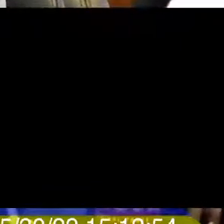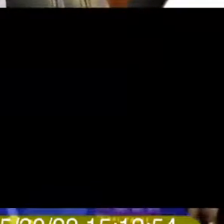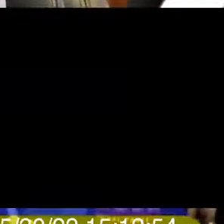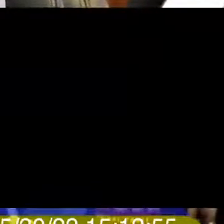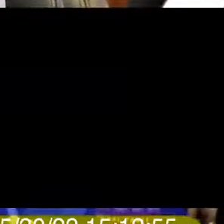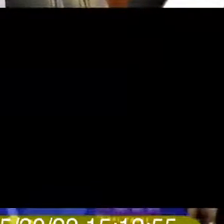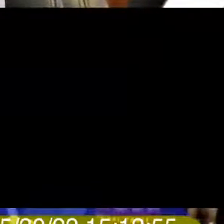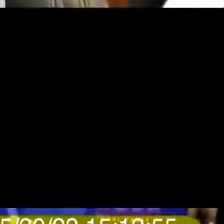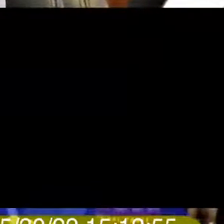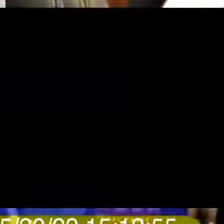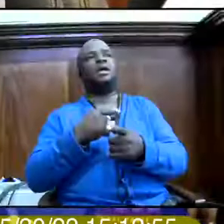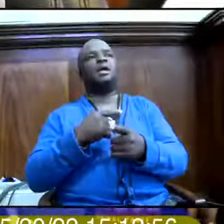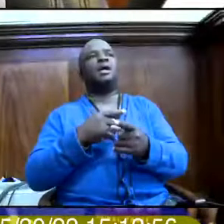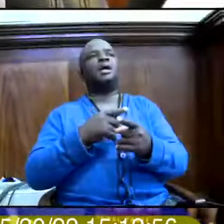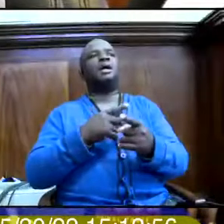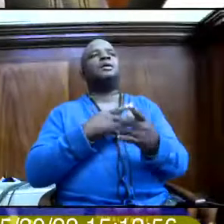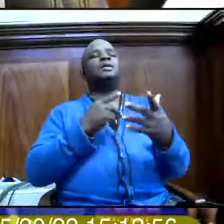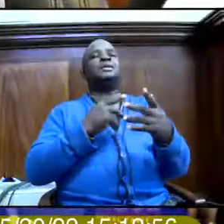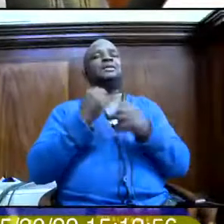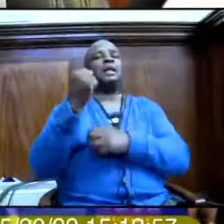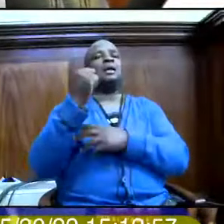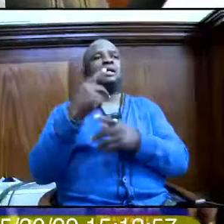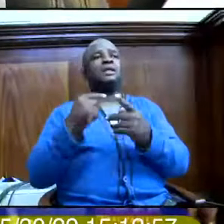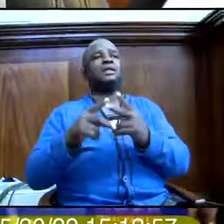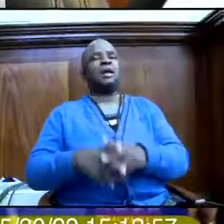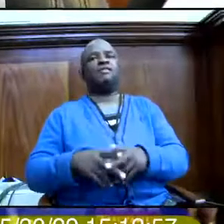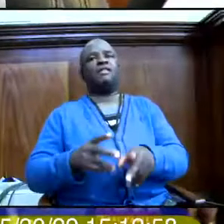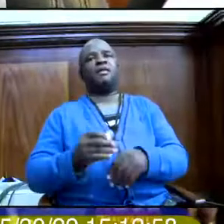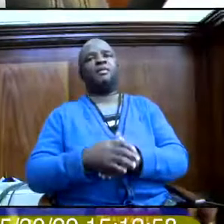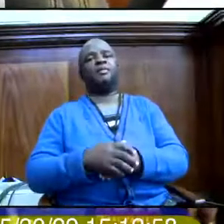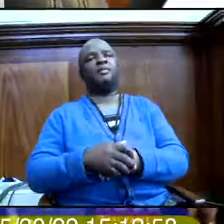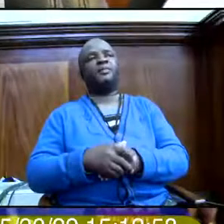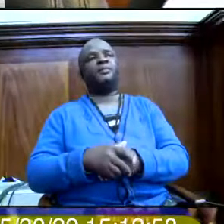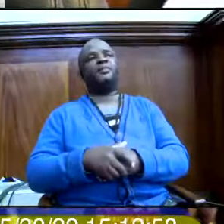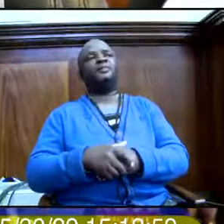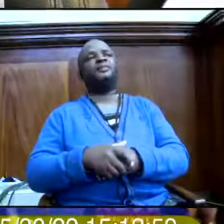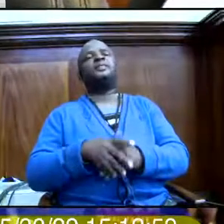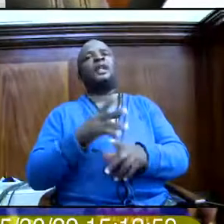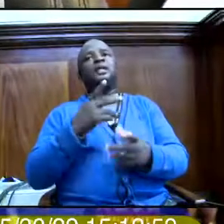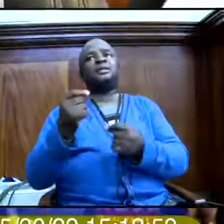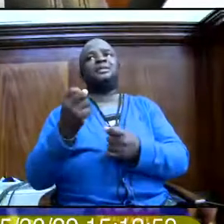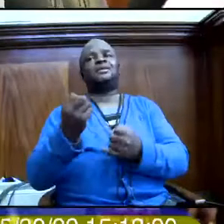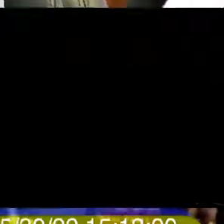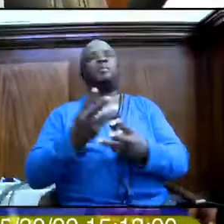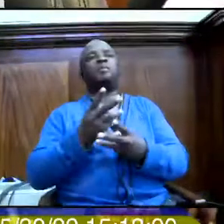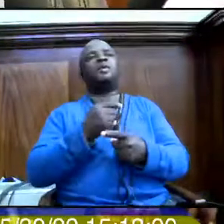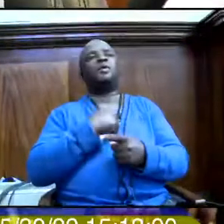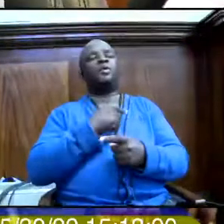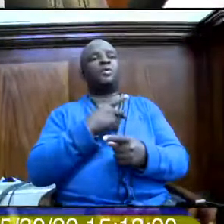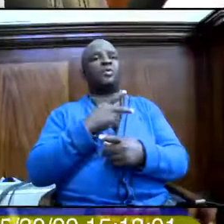lawful strike extremely difficult they promote litigation from employers who use the